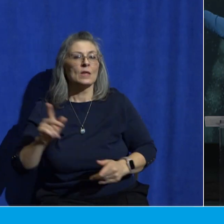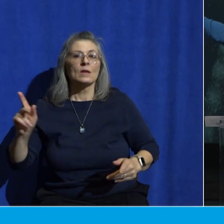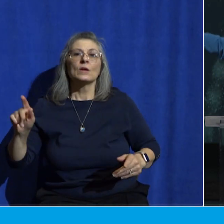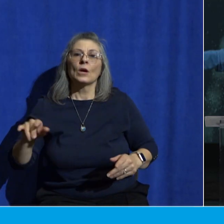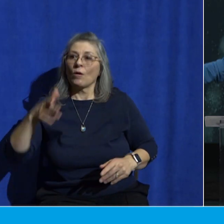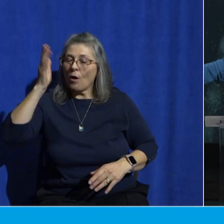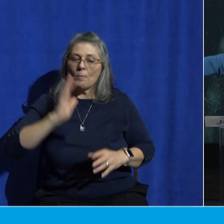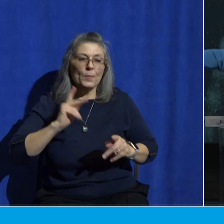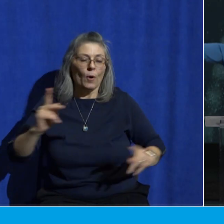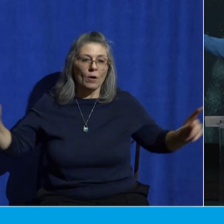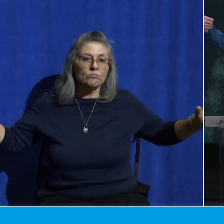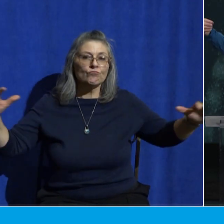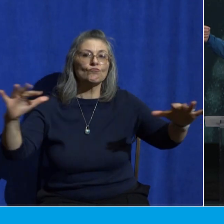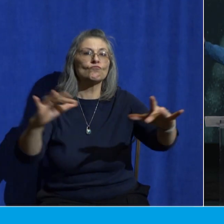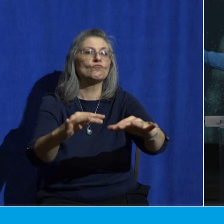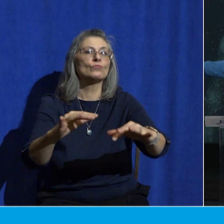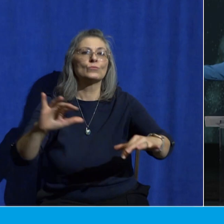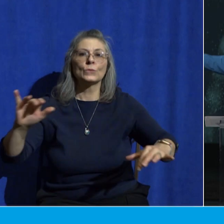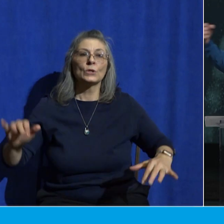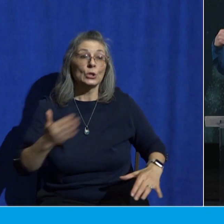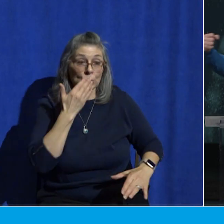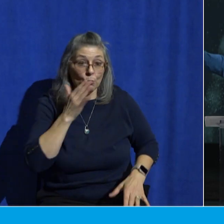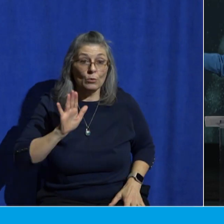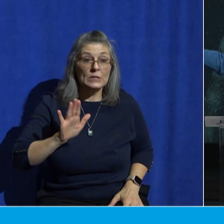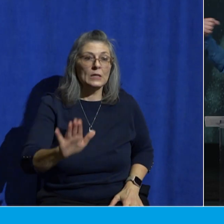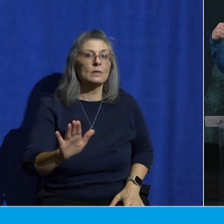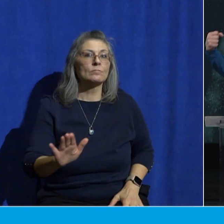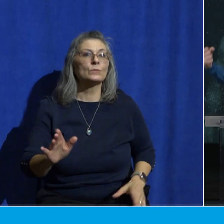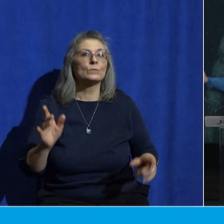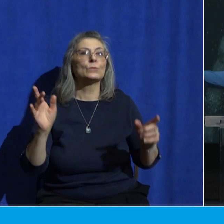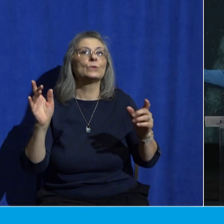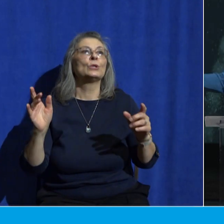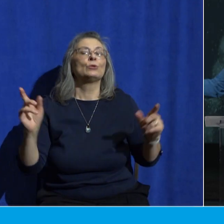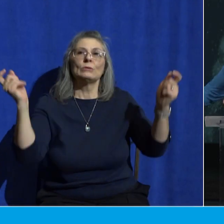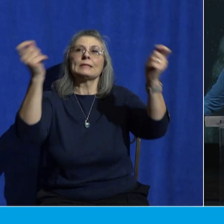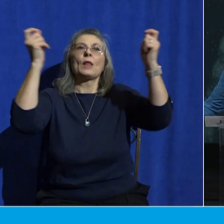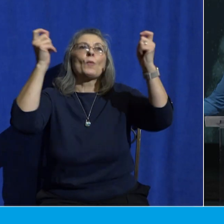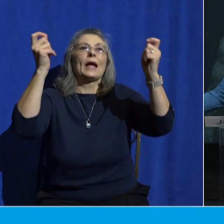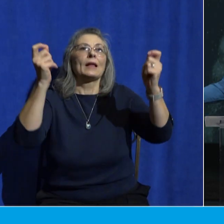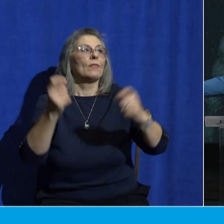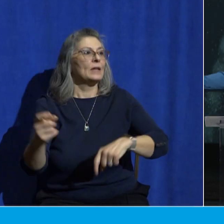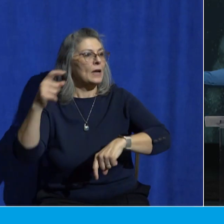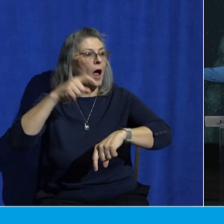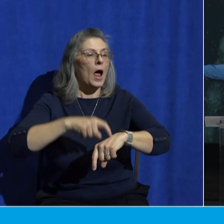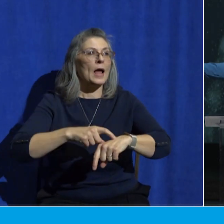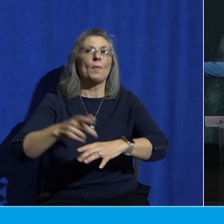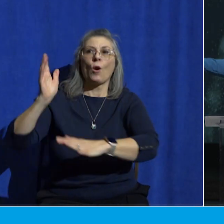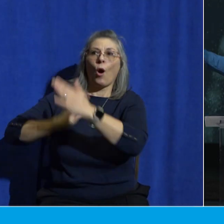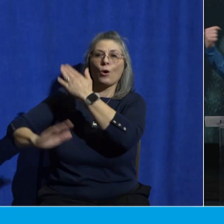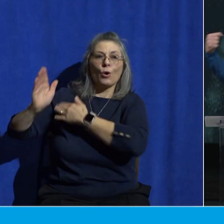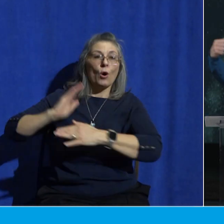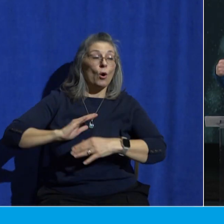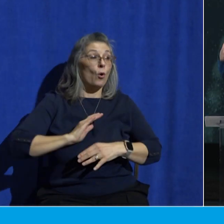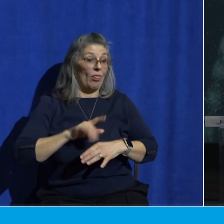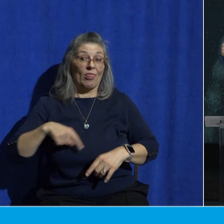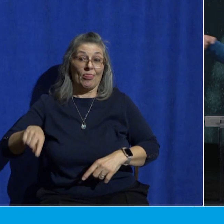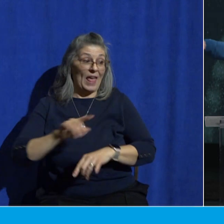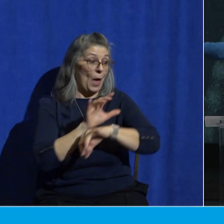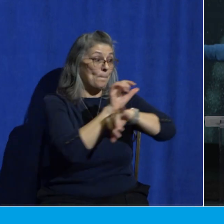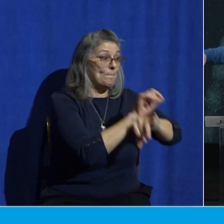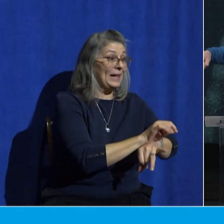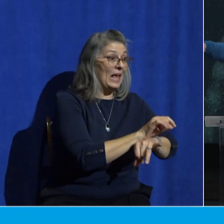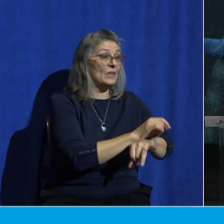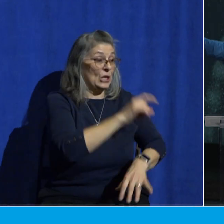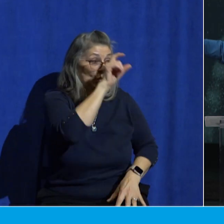when God saved his people from slavery in Egypt, when God brought his people salvation through